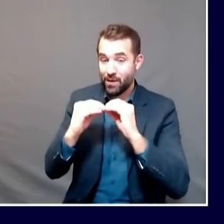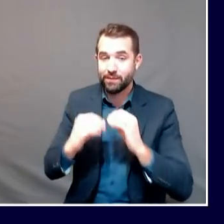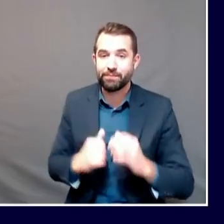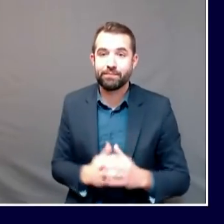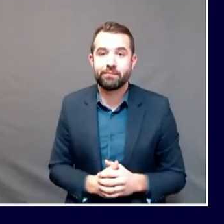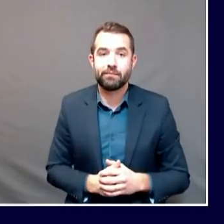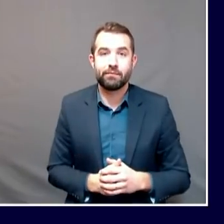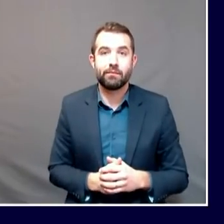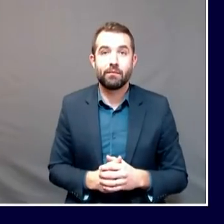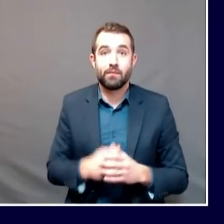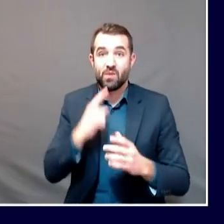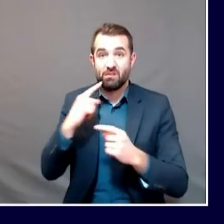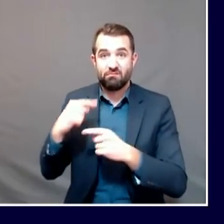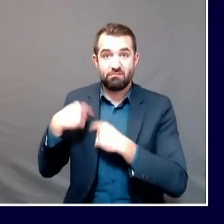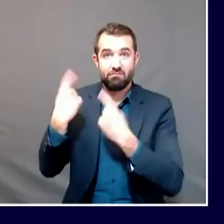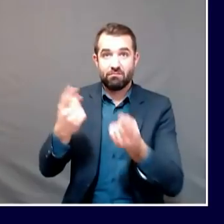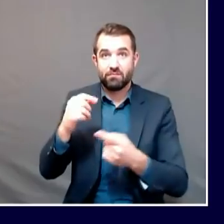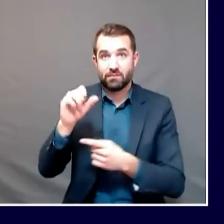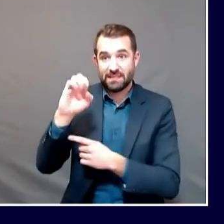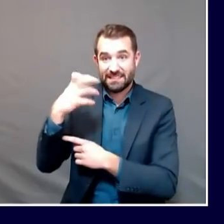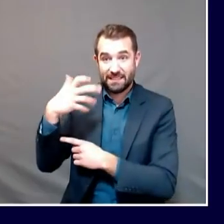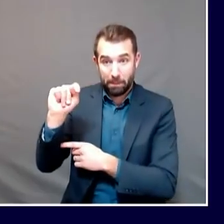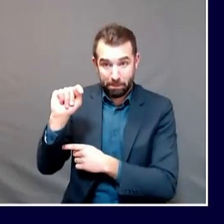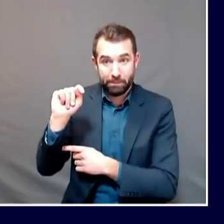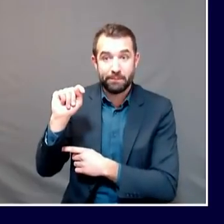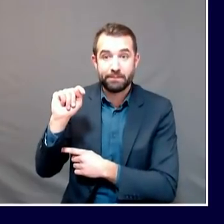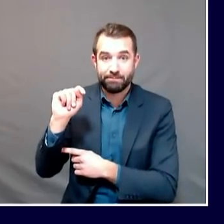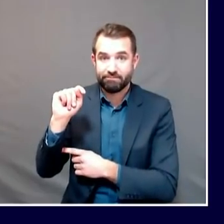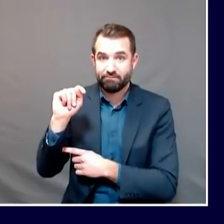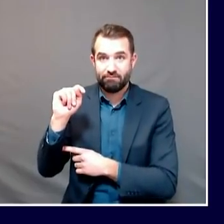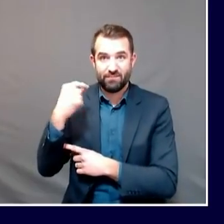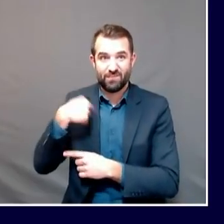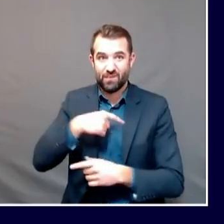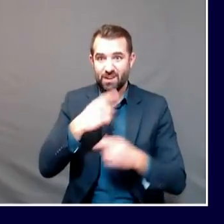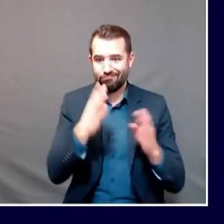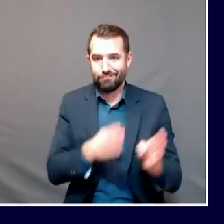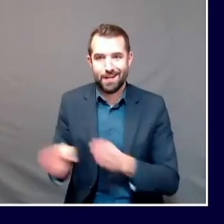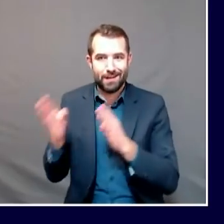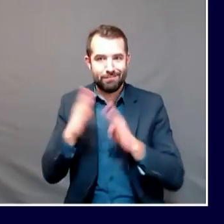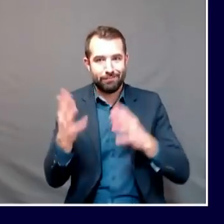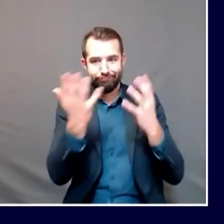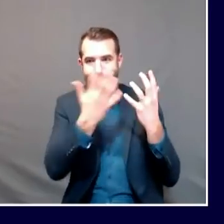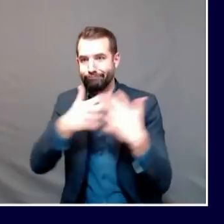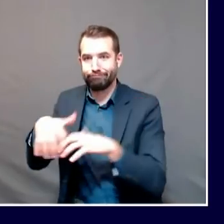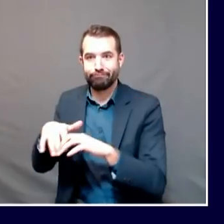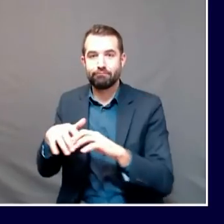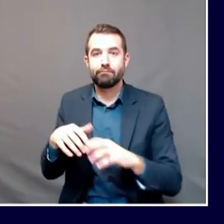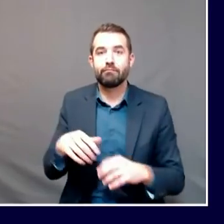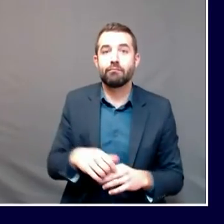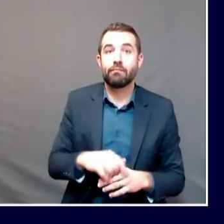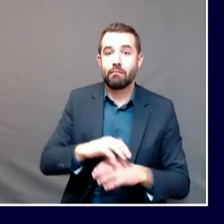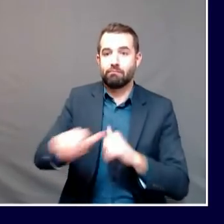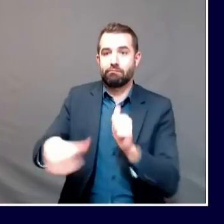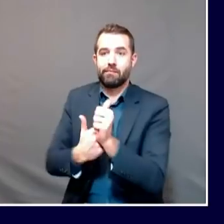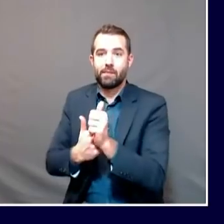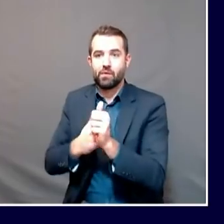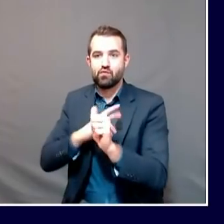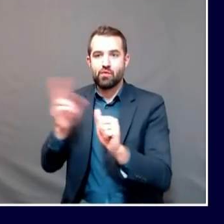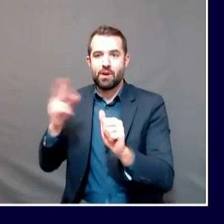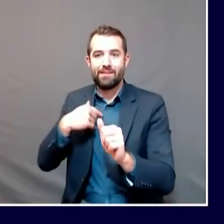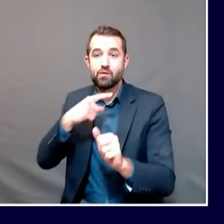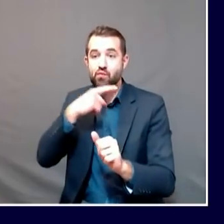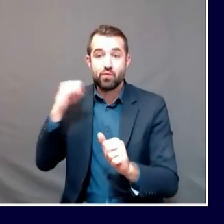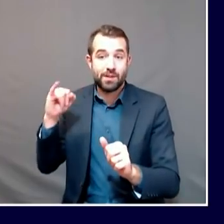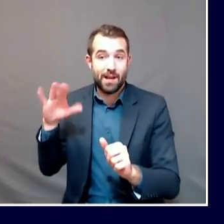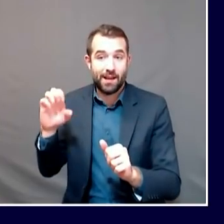September, we actually didn't need to use that much dry ice. We were ready to. And in the future, we may need dry ice to